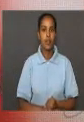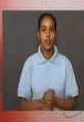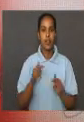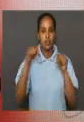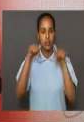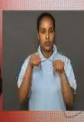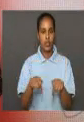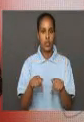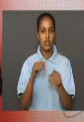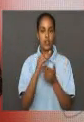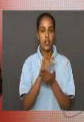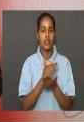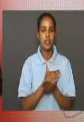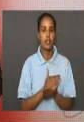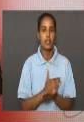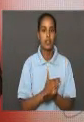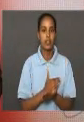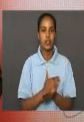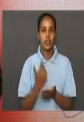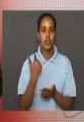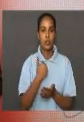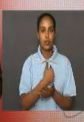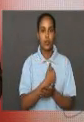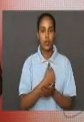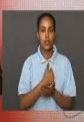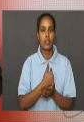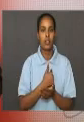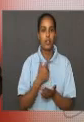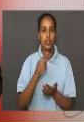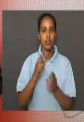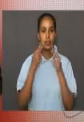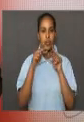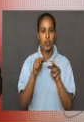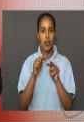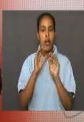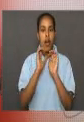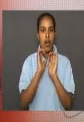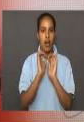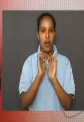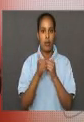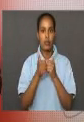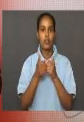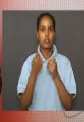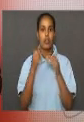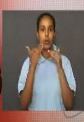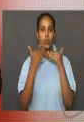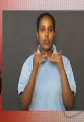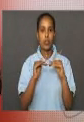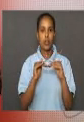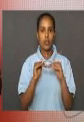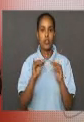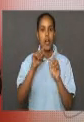In today's lesson, we are going to look at how the concentration